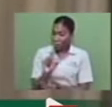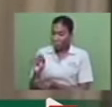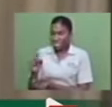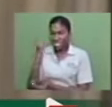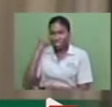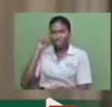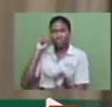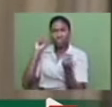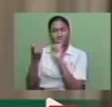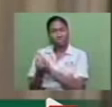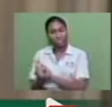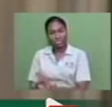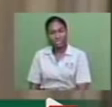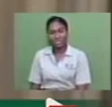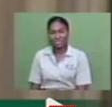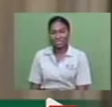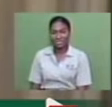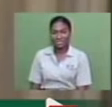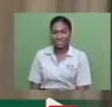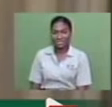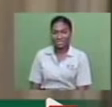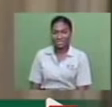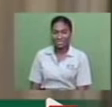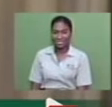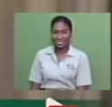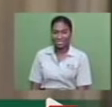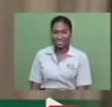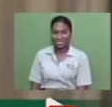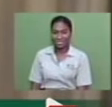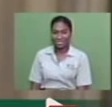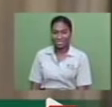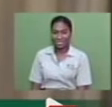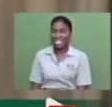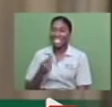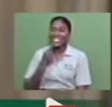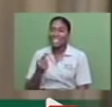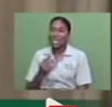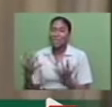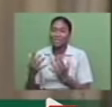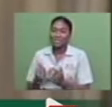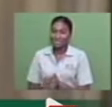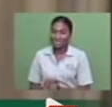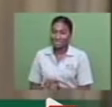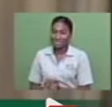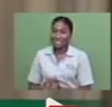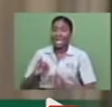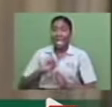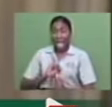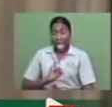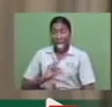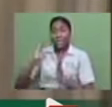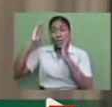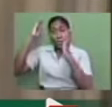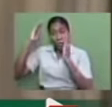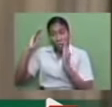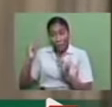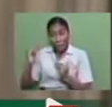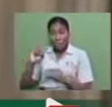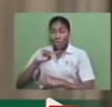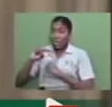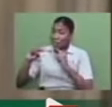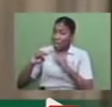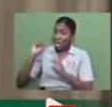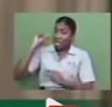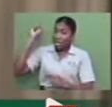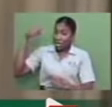Then member for Diego Martins West, present member. I was hoping that in the context of the local government reform and in the